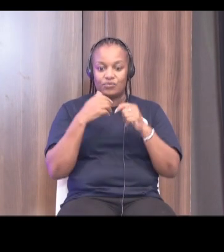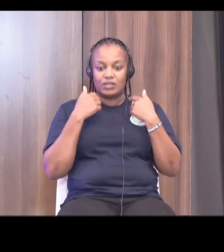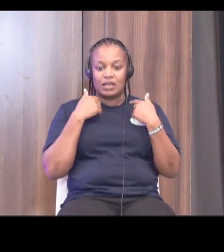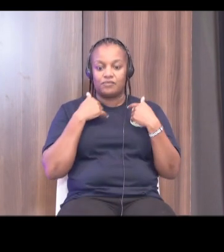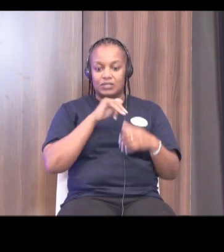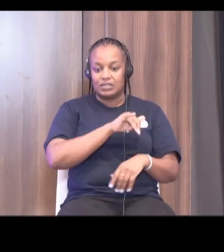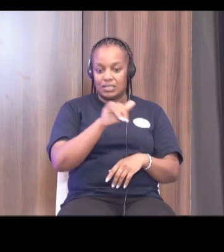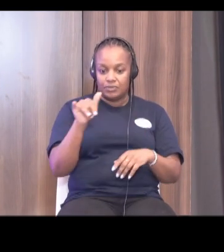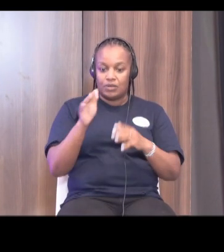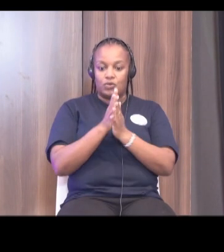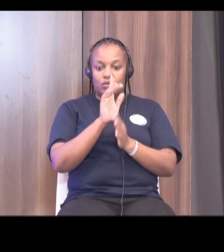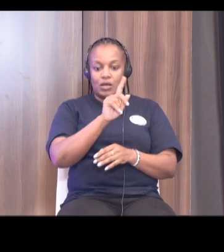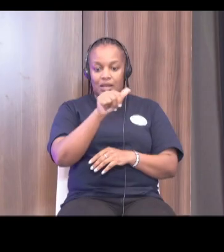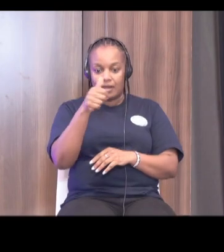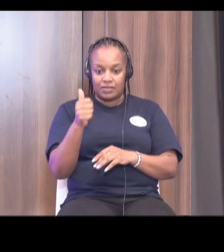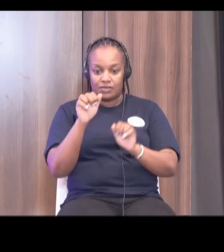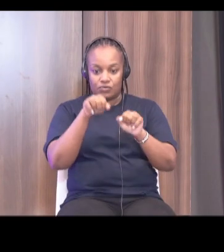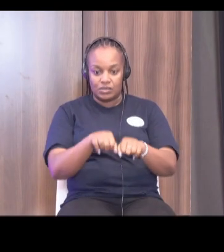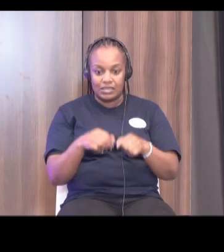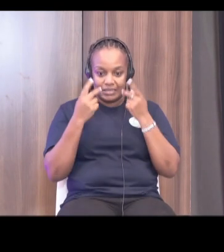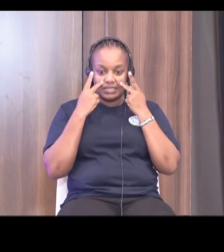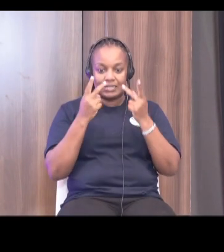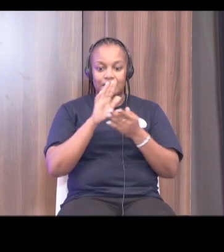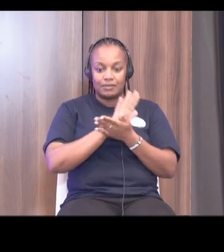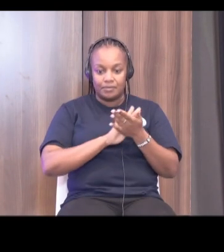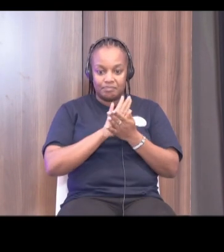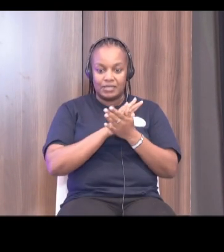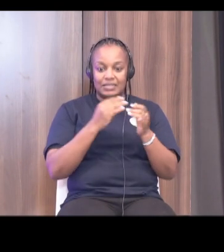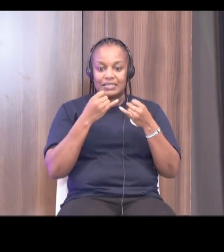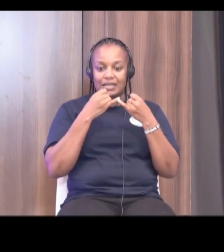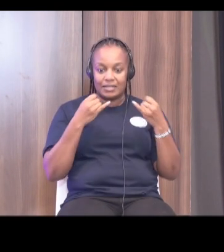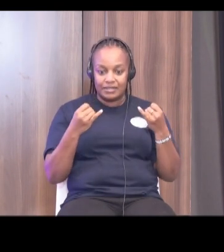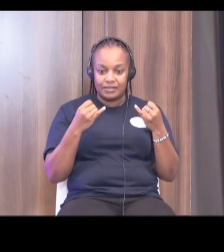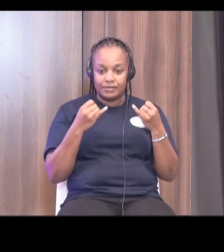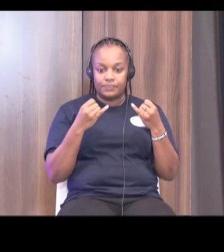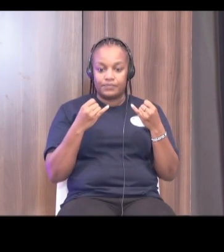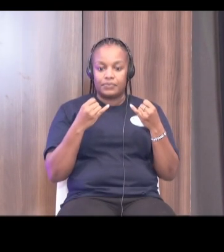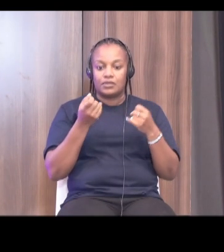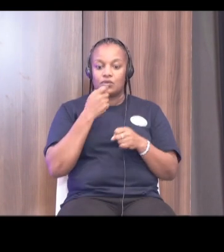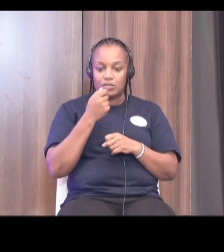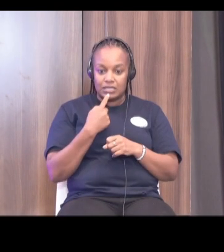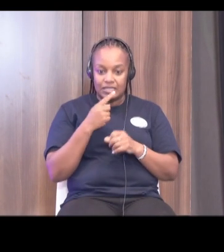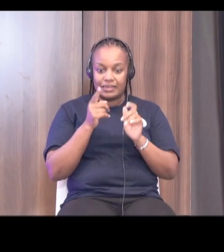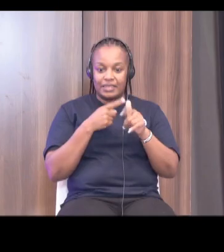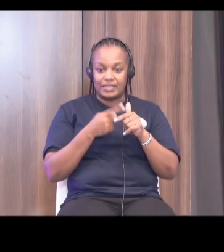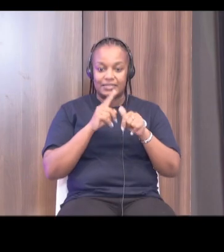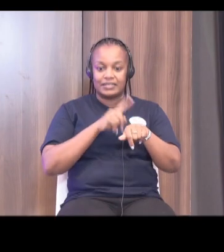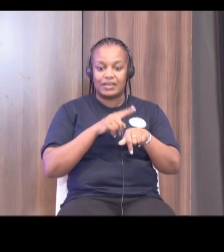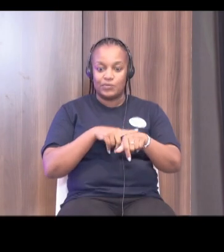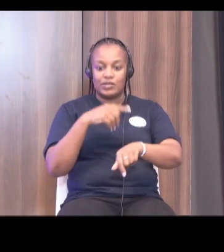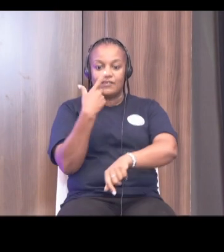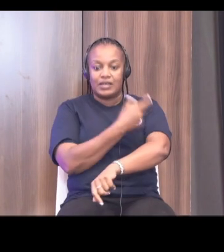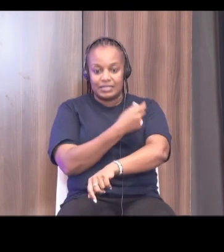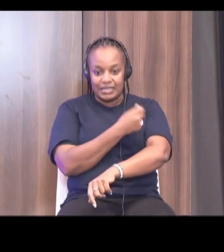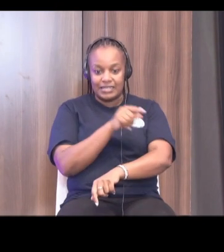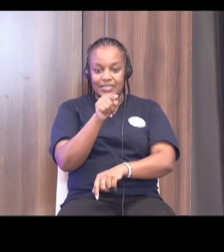to each other, you can see baseline placebo and baseline doses. Then when we vaccinate that first